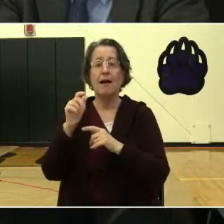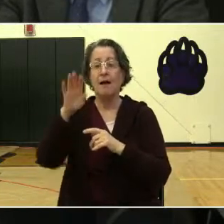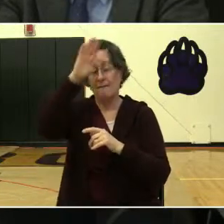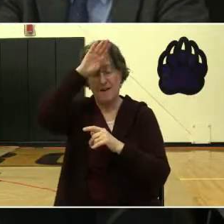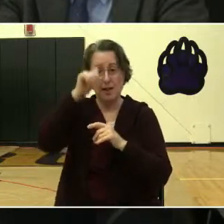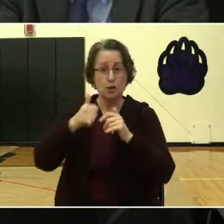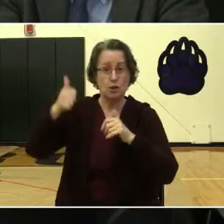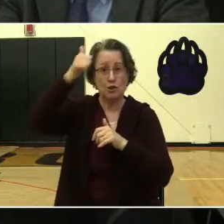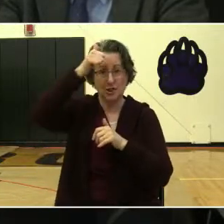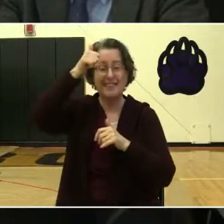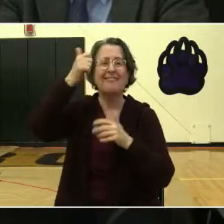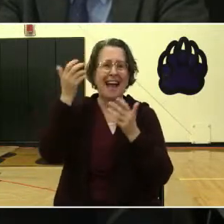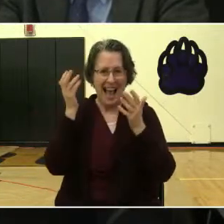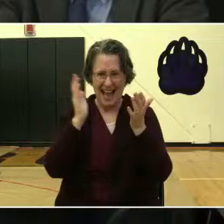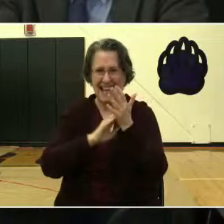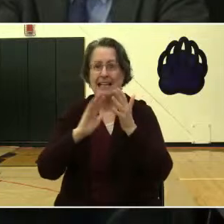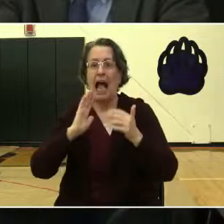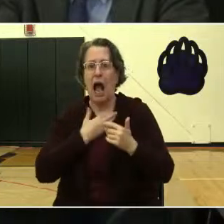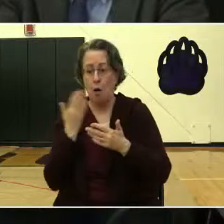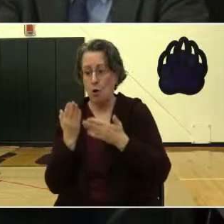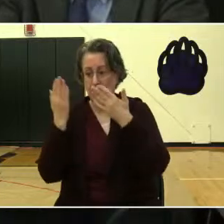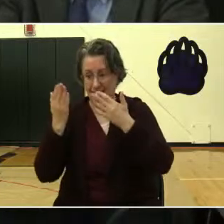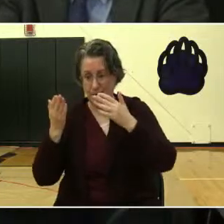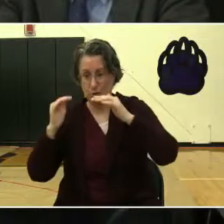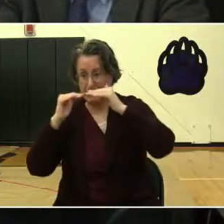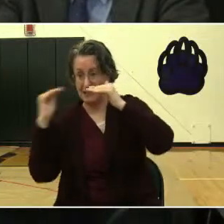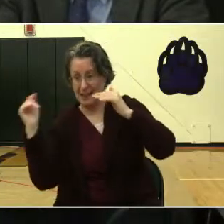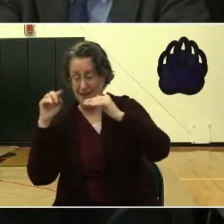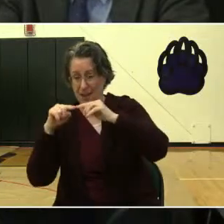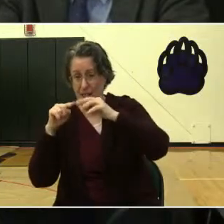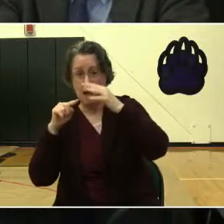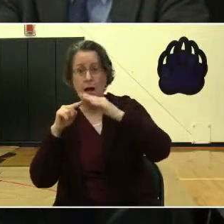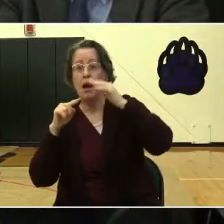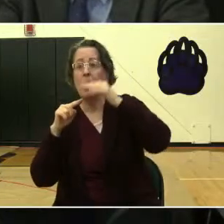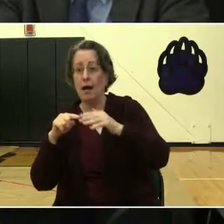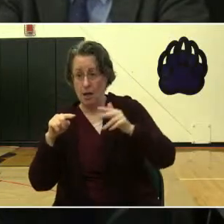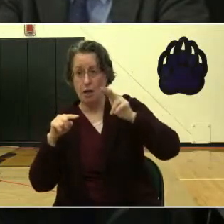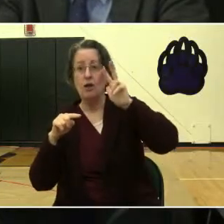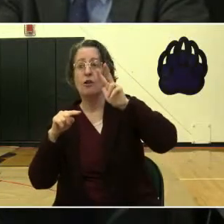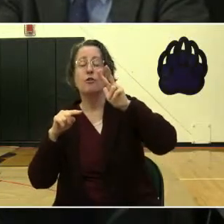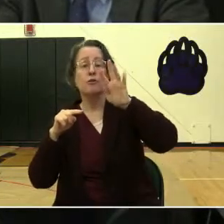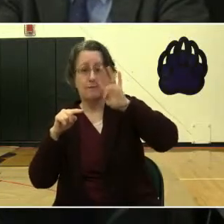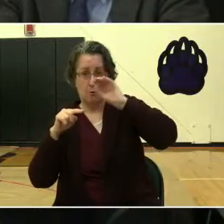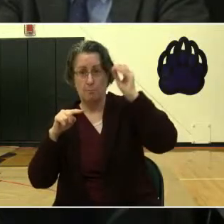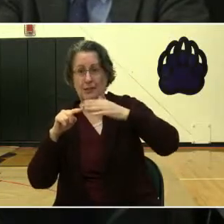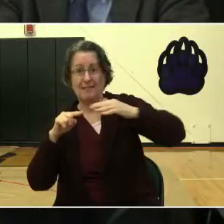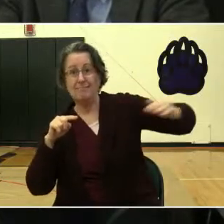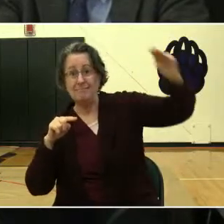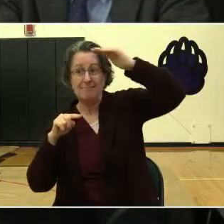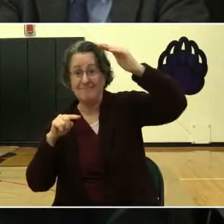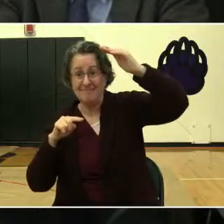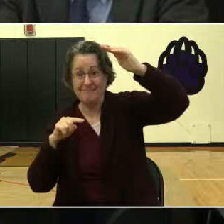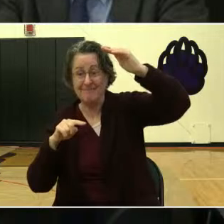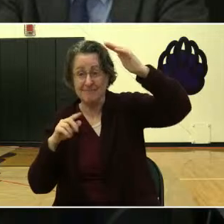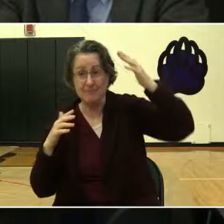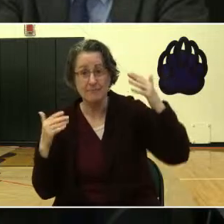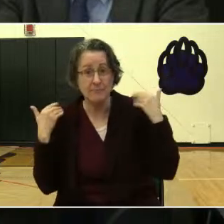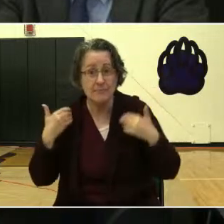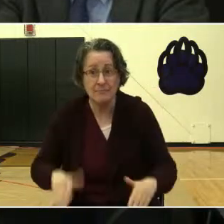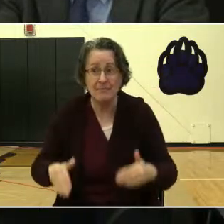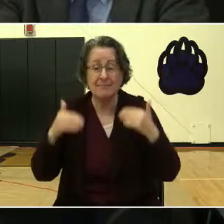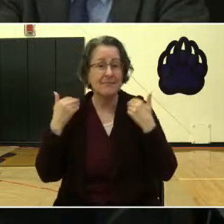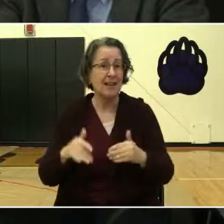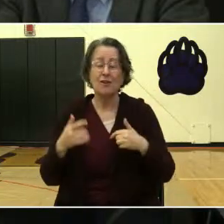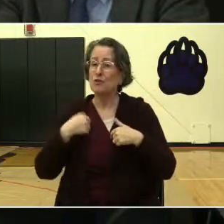increases that we're proposing for our fire chief there also are Vermont leagues of cities and town comparables that we're able to get and we're looking at and we're